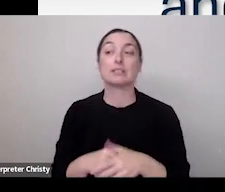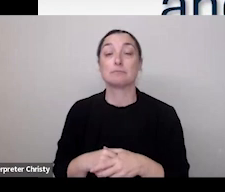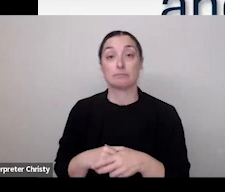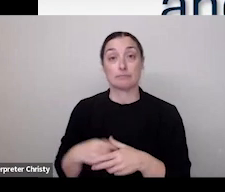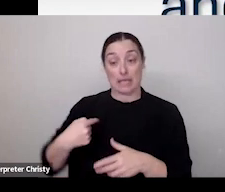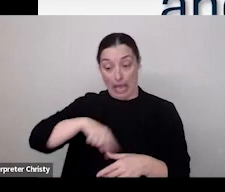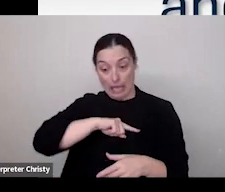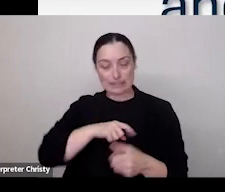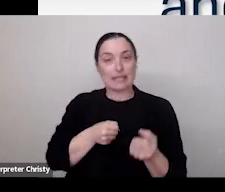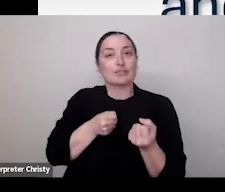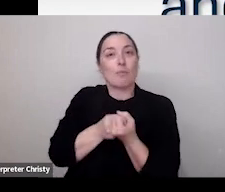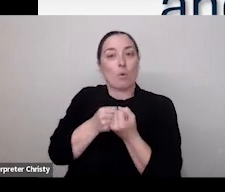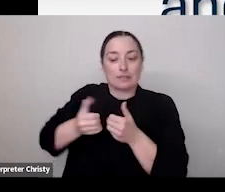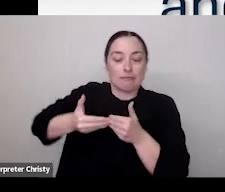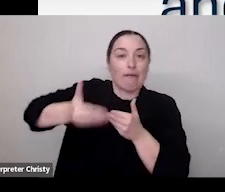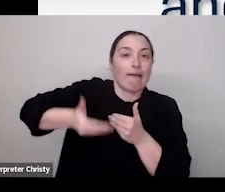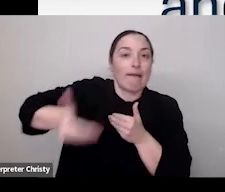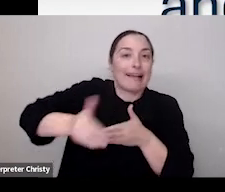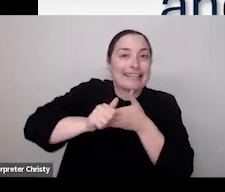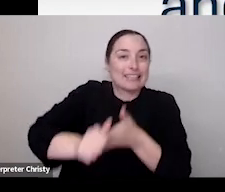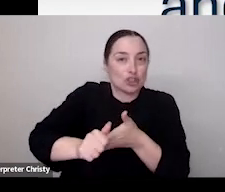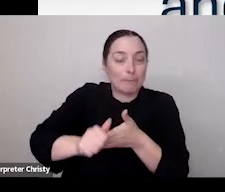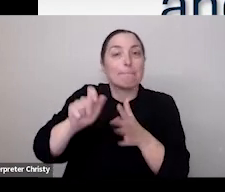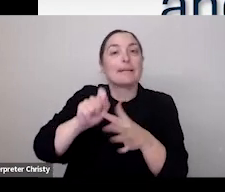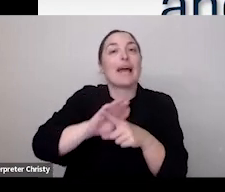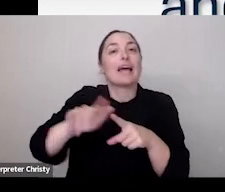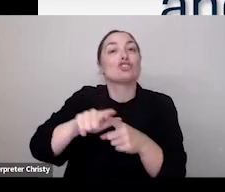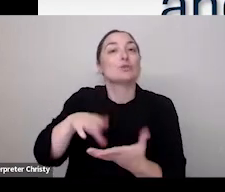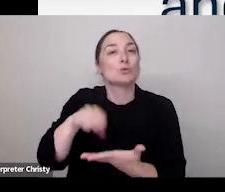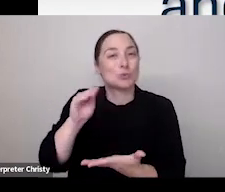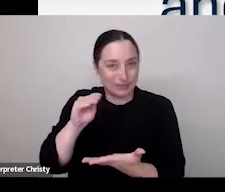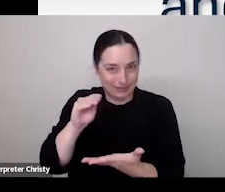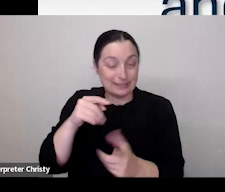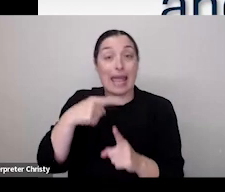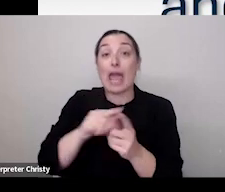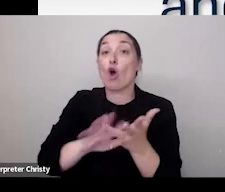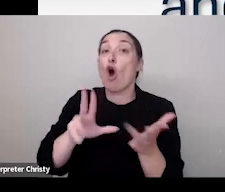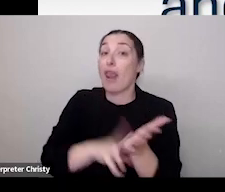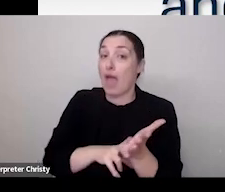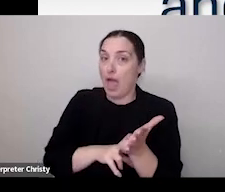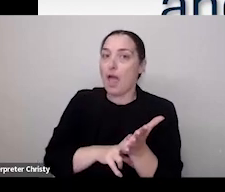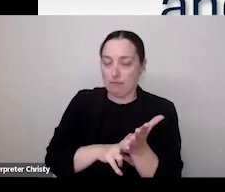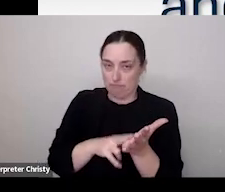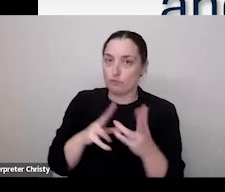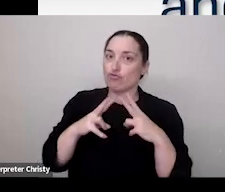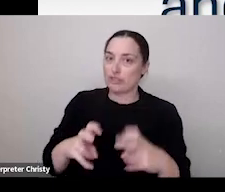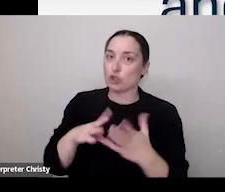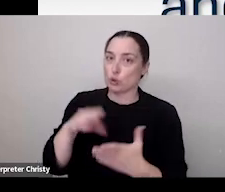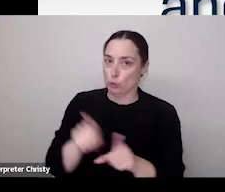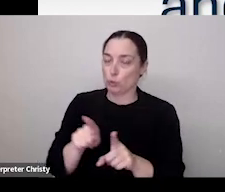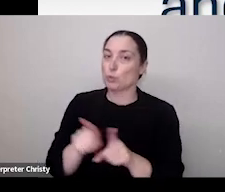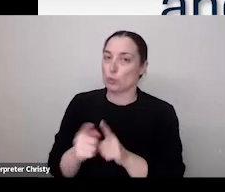supporting the next generation of leadership in this space are PhD students and honors research students who have all contributed